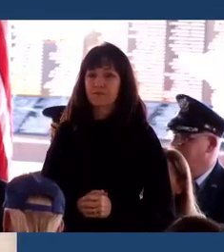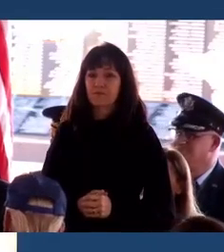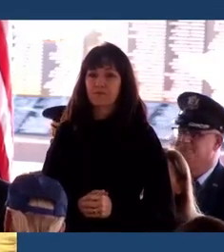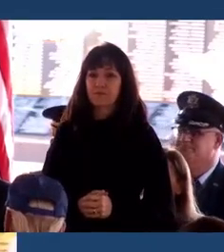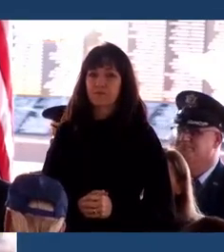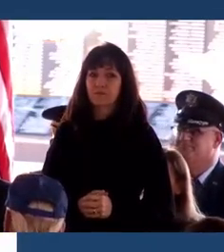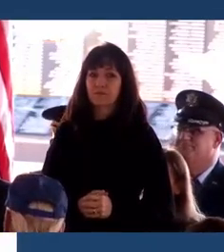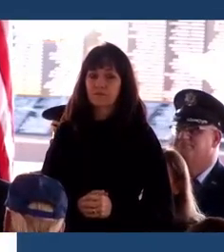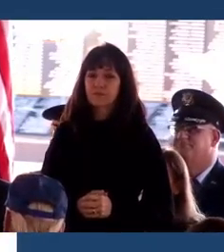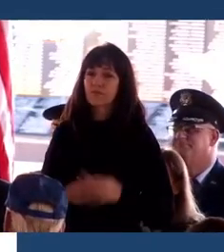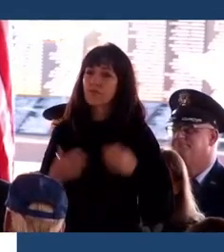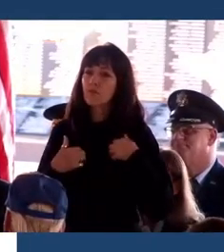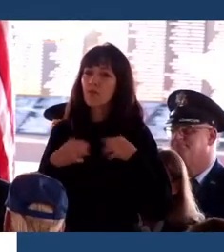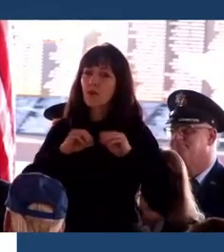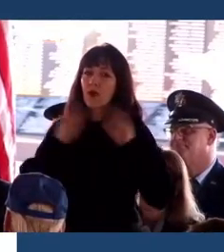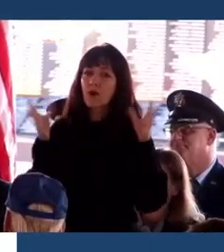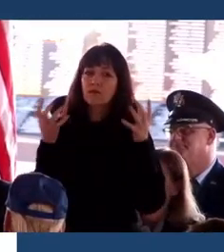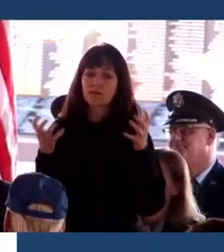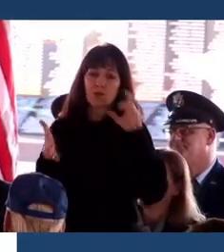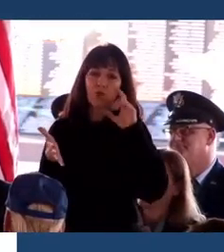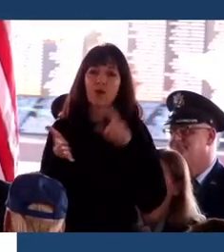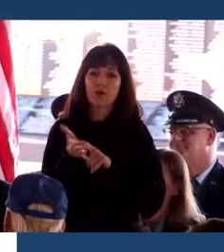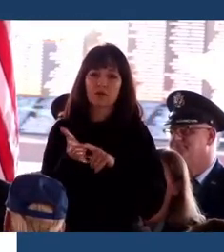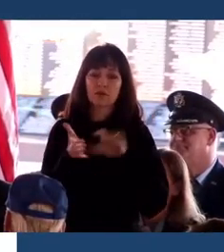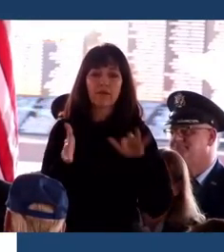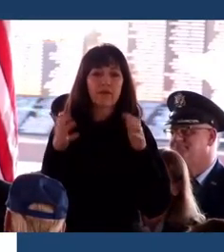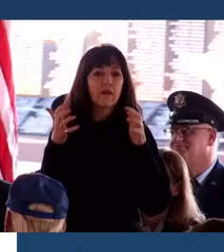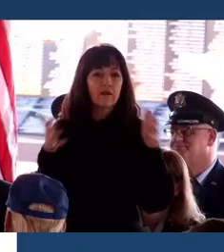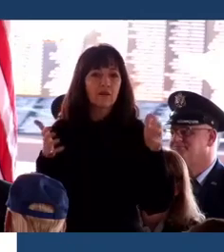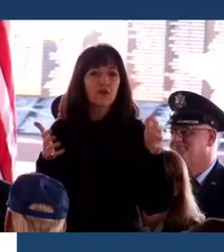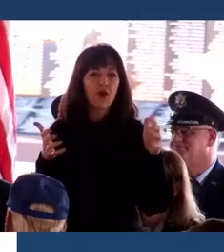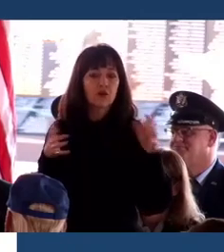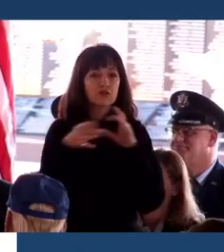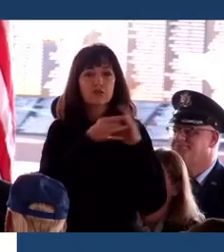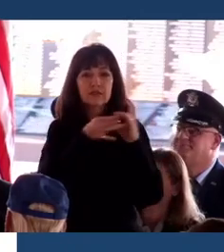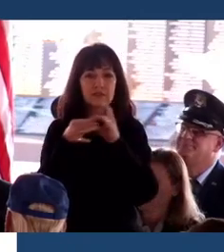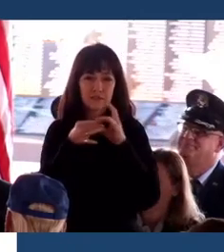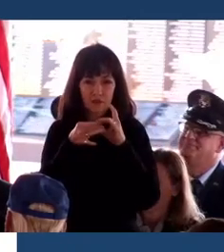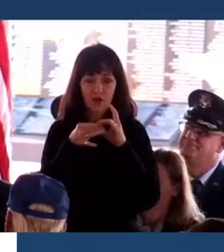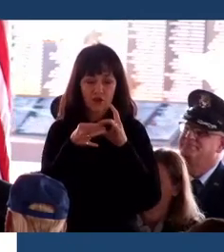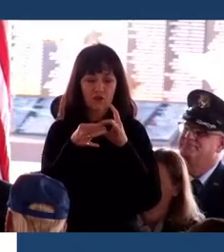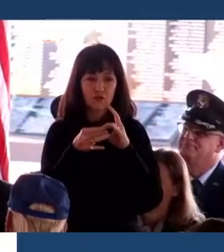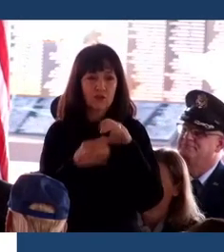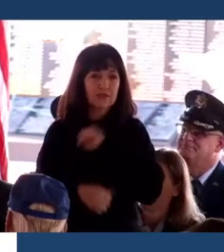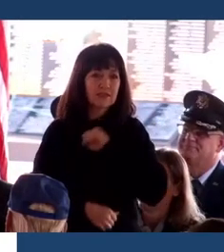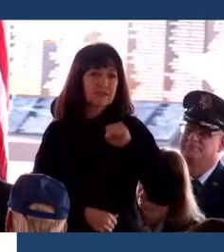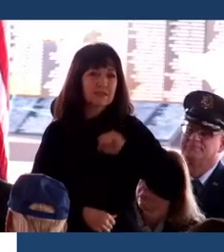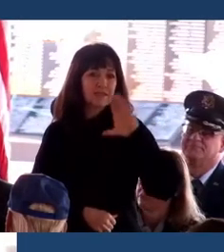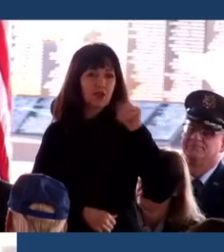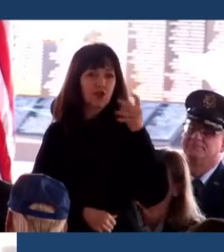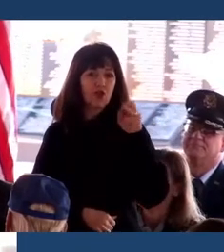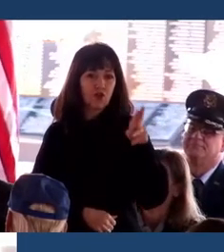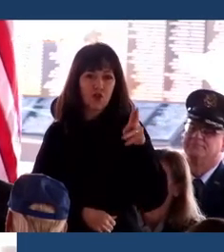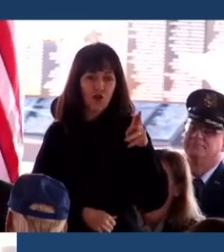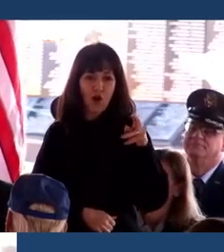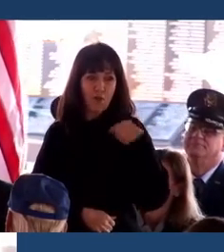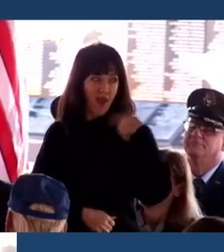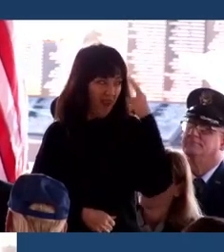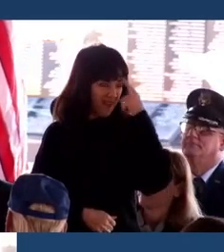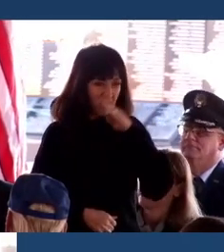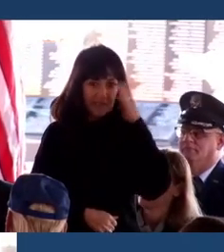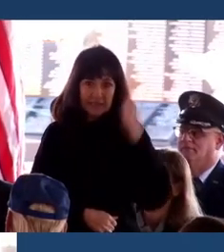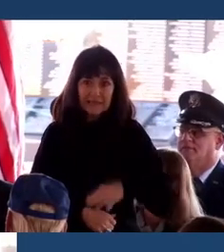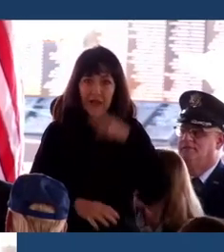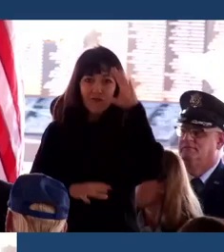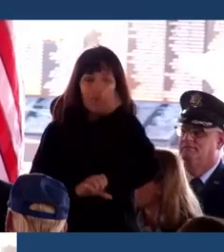I also want to obviously recognize our congressional delegation, short one today, Senator Carper, who I don't think has ever missed one of